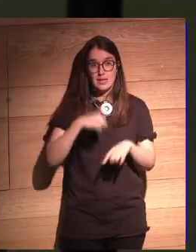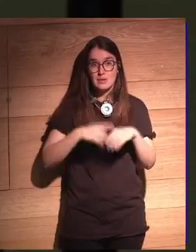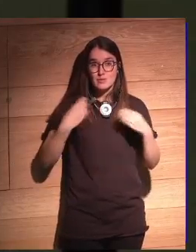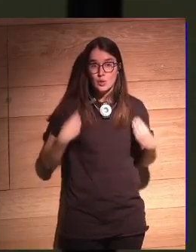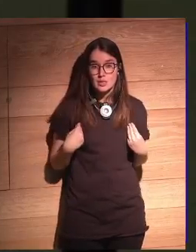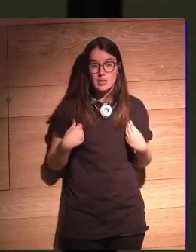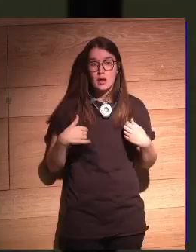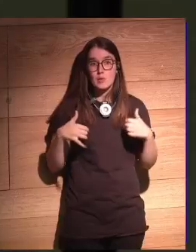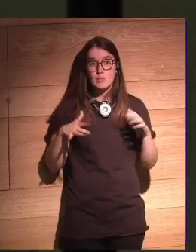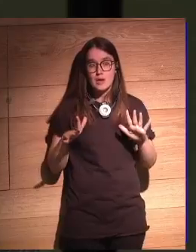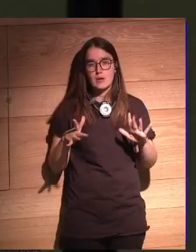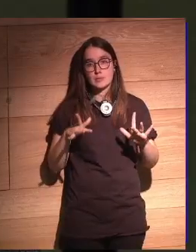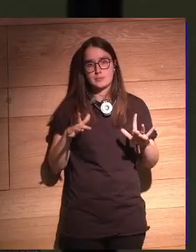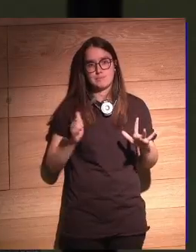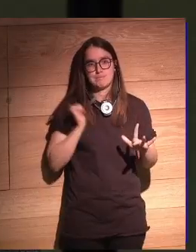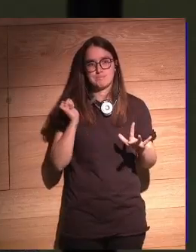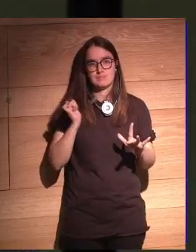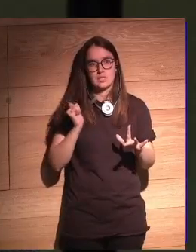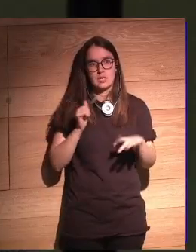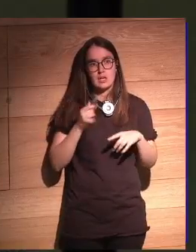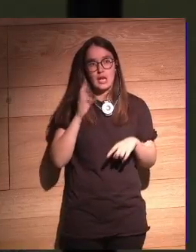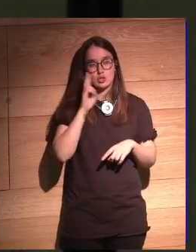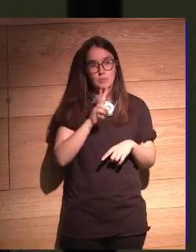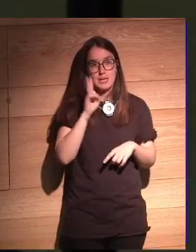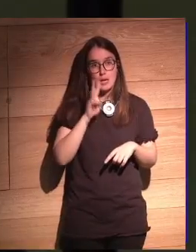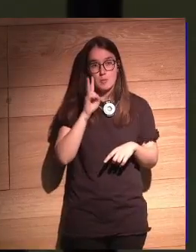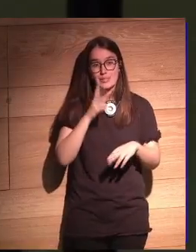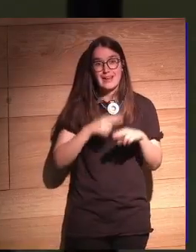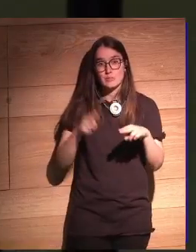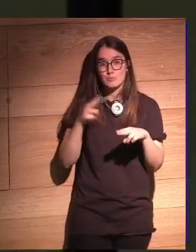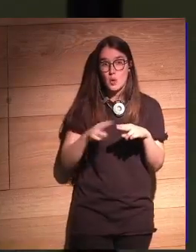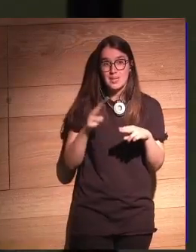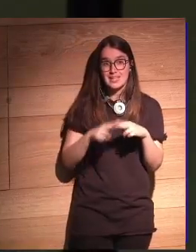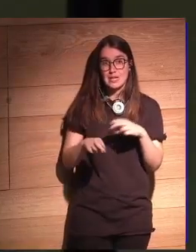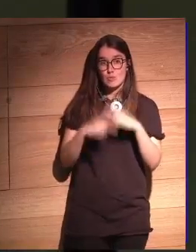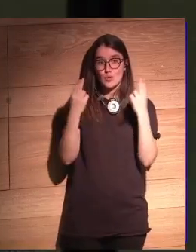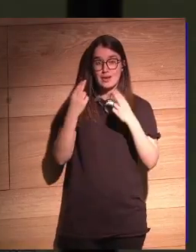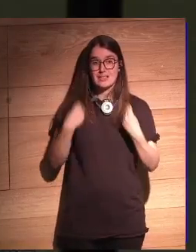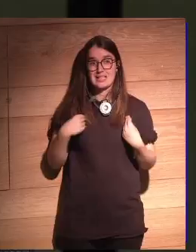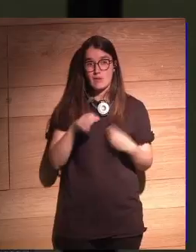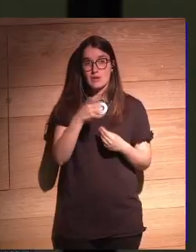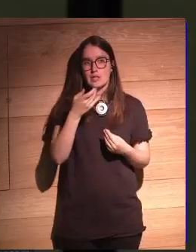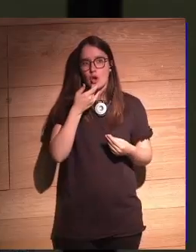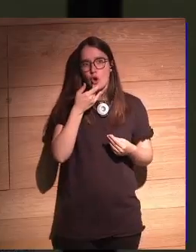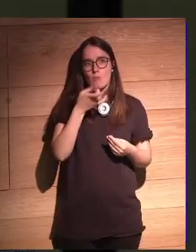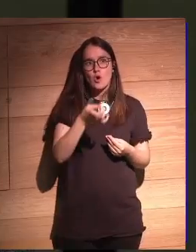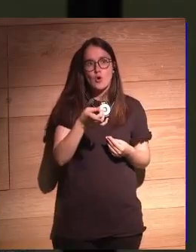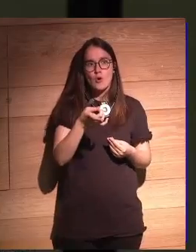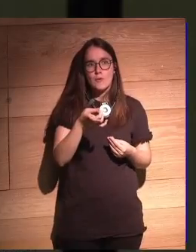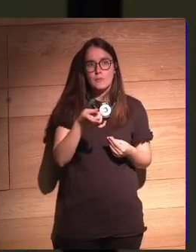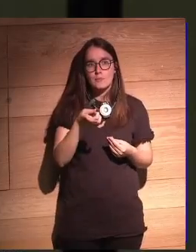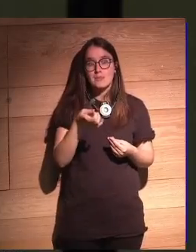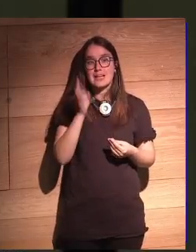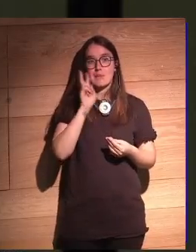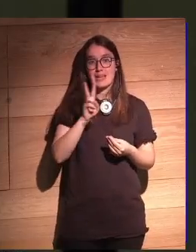a component of the market. It's the agent that we look up to, and the public policies